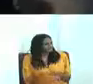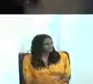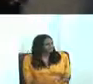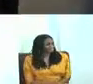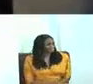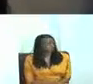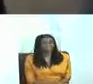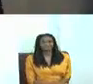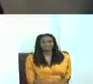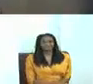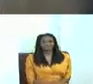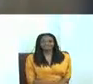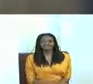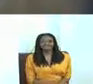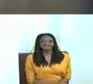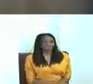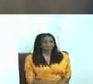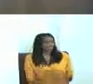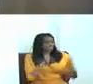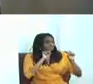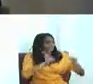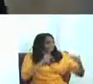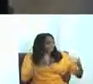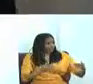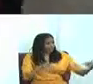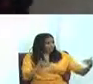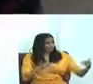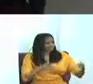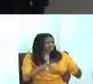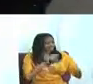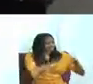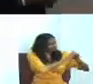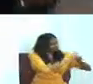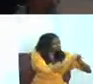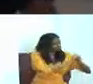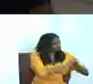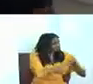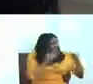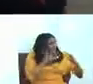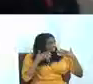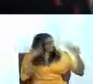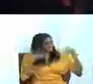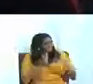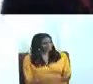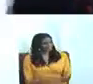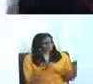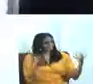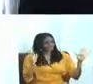You are dismissed. Shake hands and be friends.